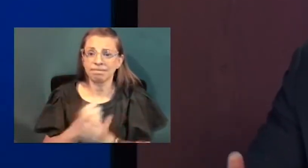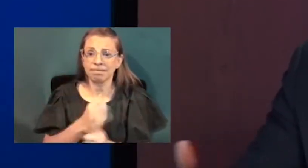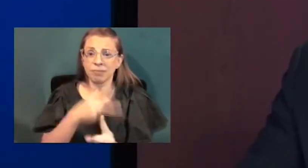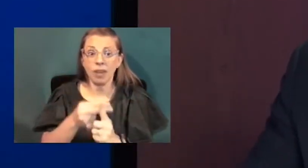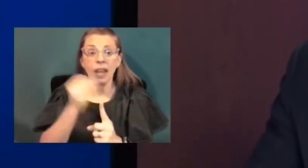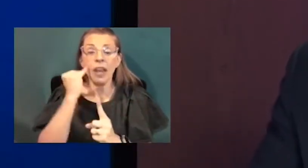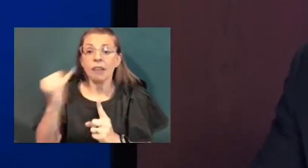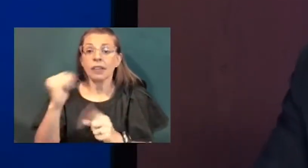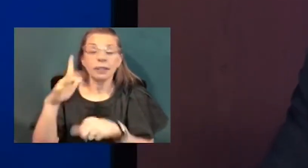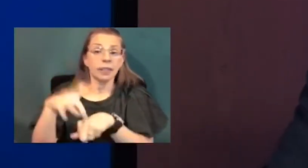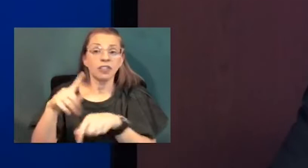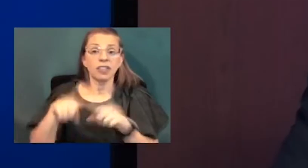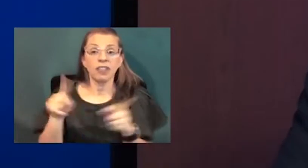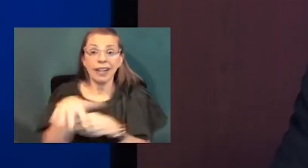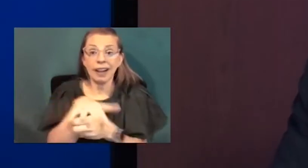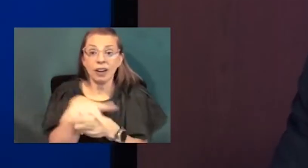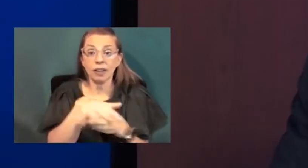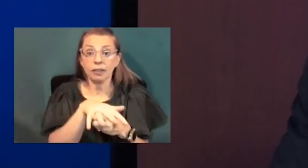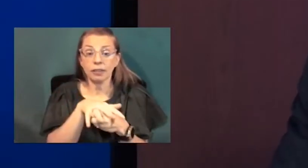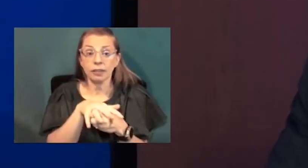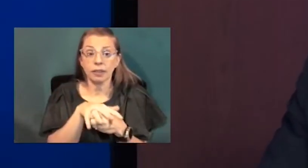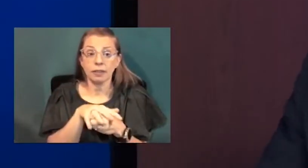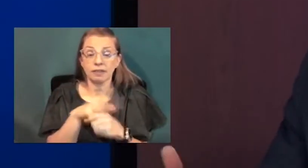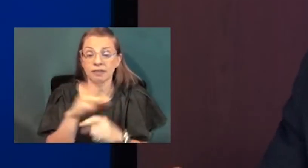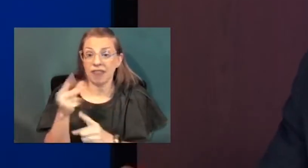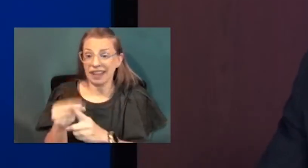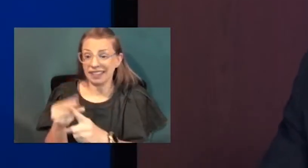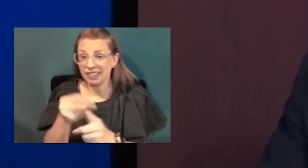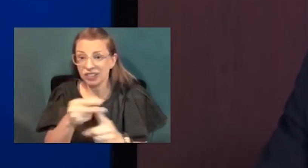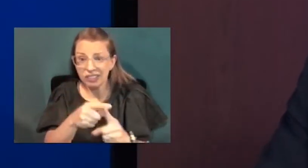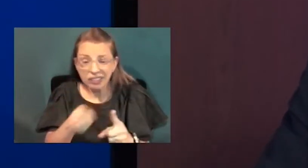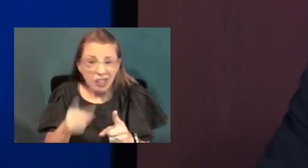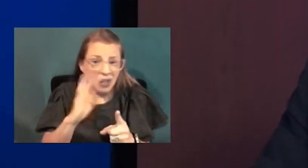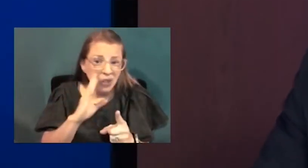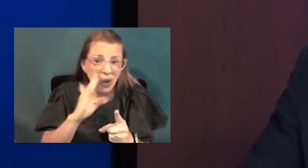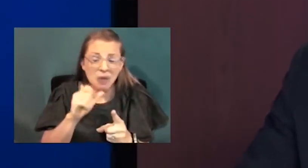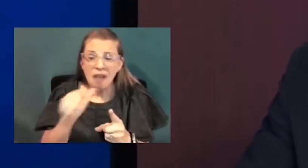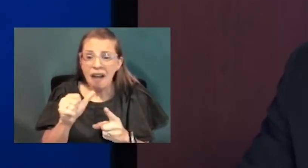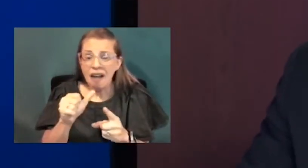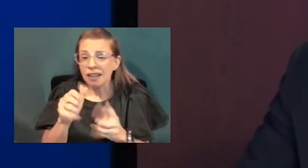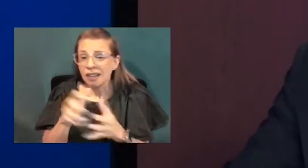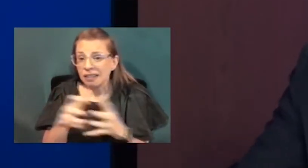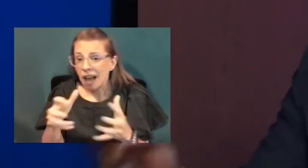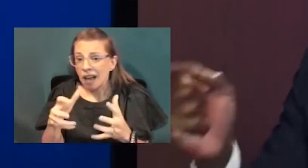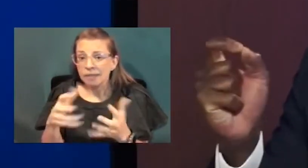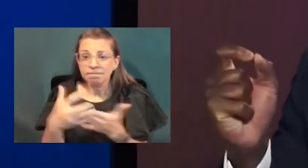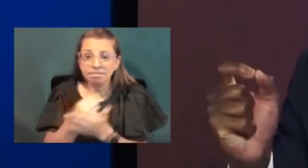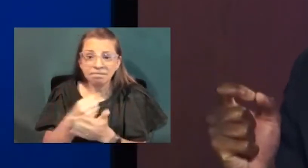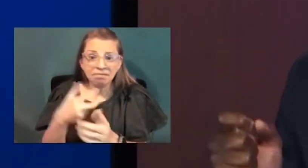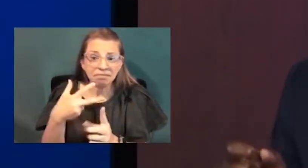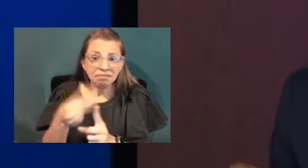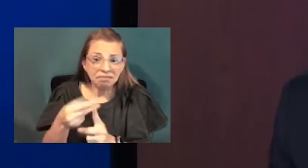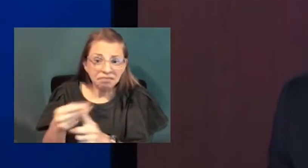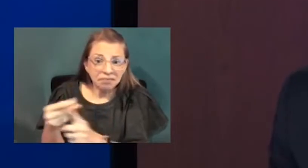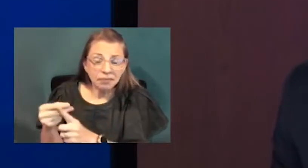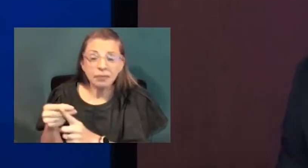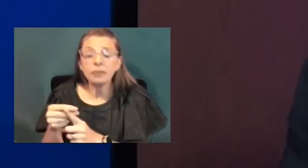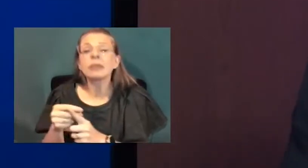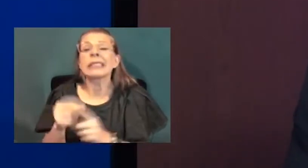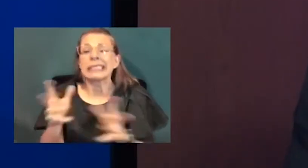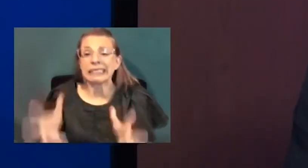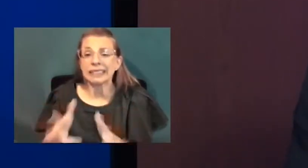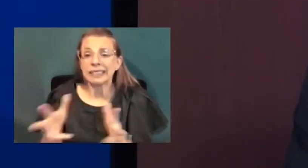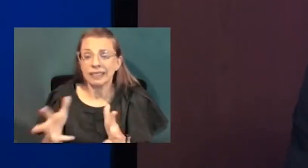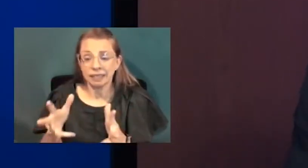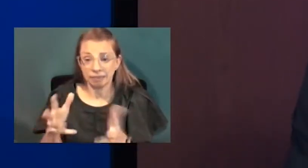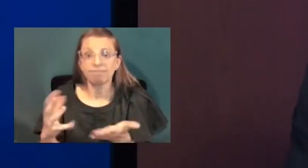areas where you may not see the same vaccination activity, then I would encourage you to make sure you get vaccinated. And I try all the time